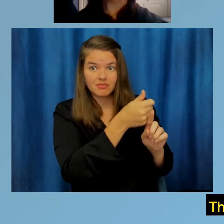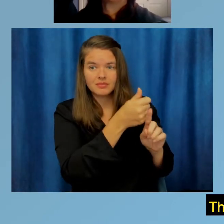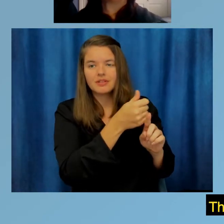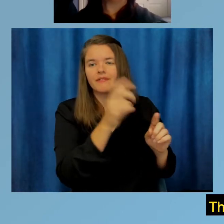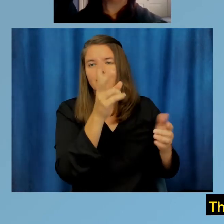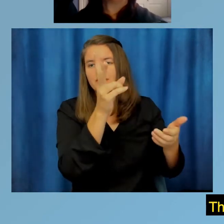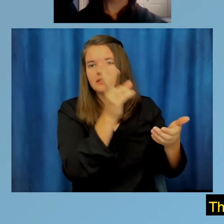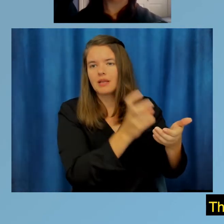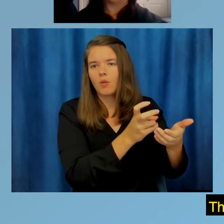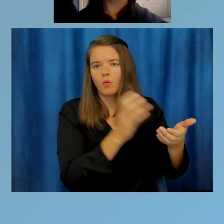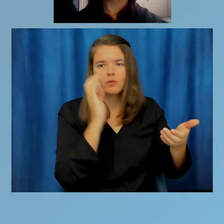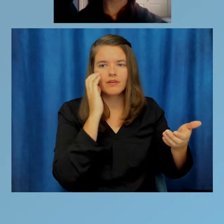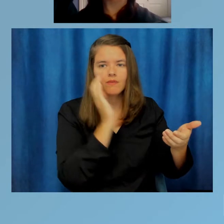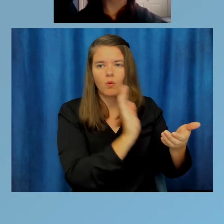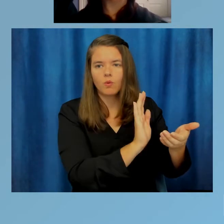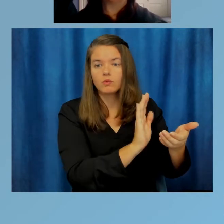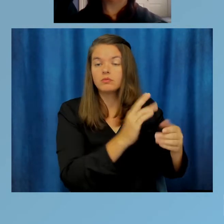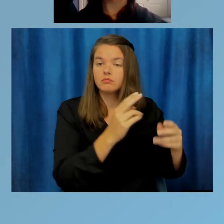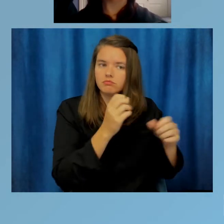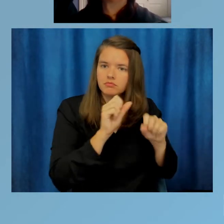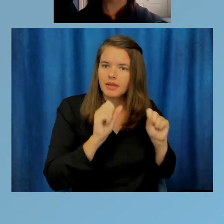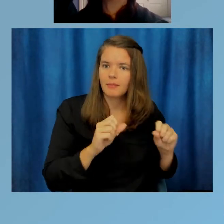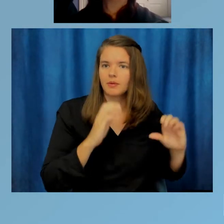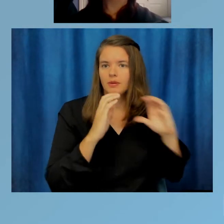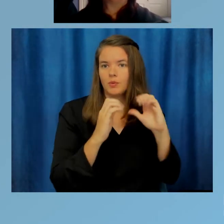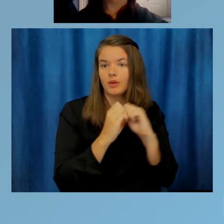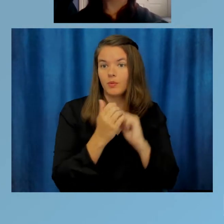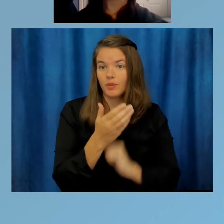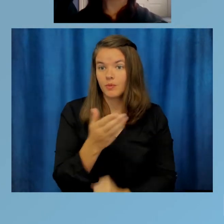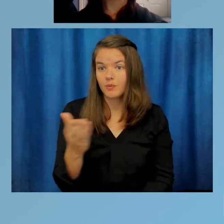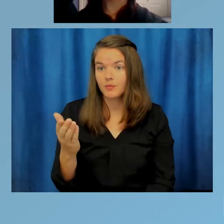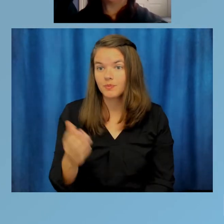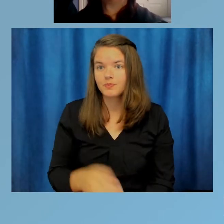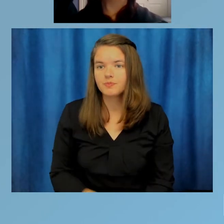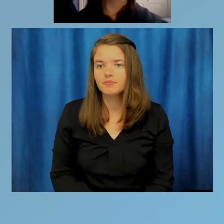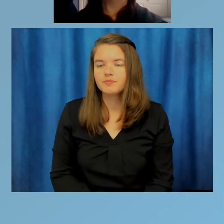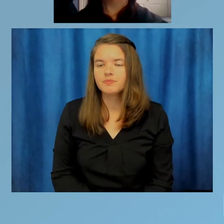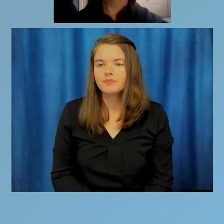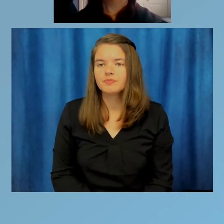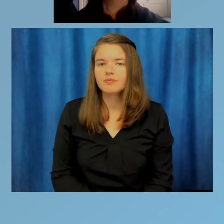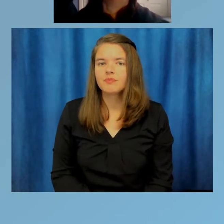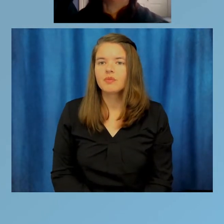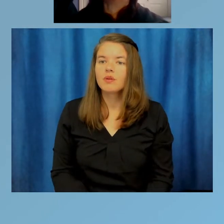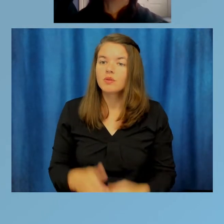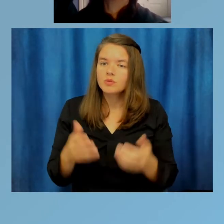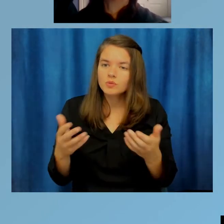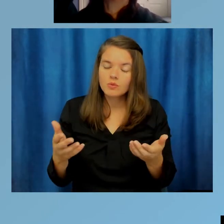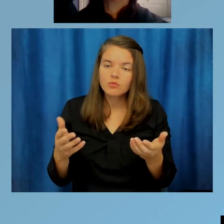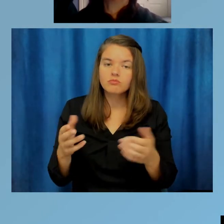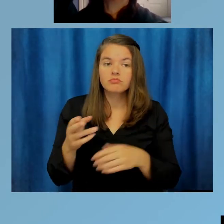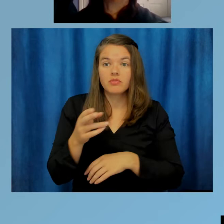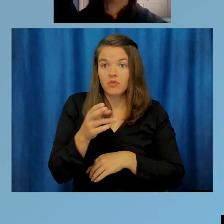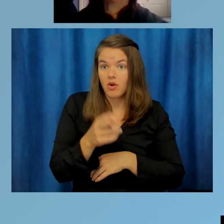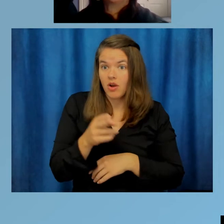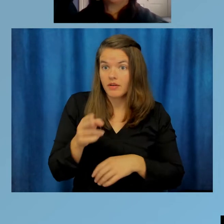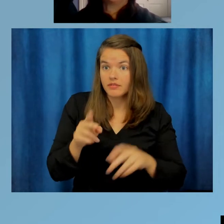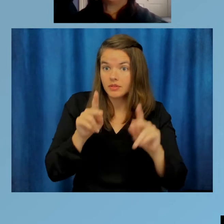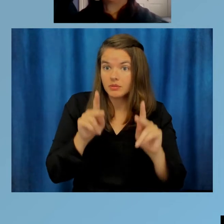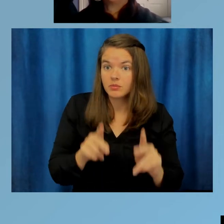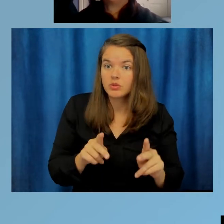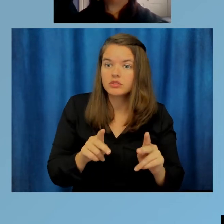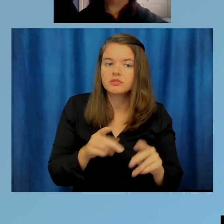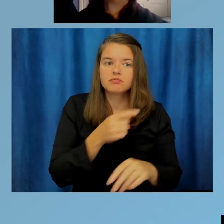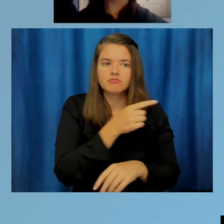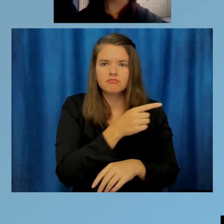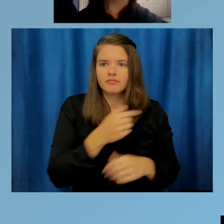deaf individual, the hard of hearing, would download to their phones to be able to communicate with you. So for